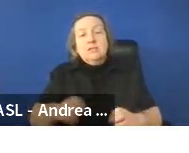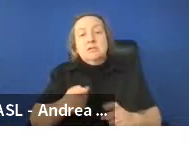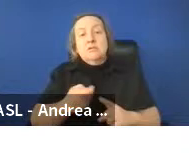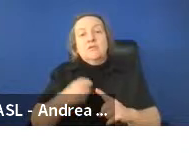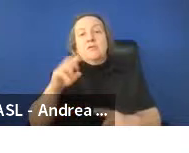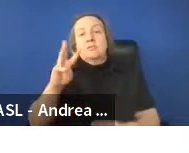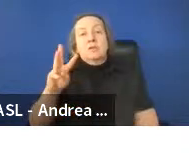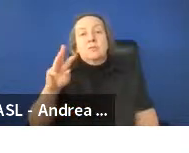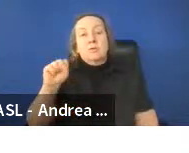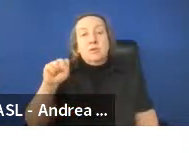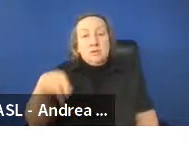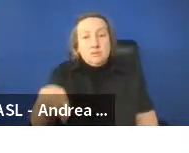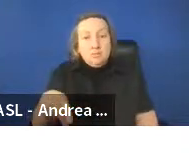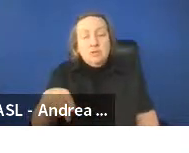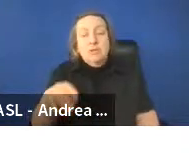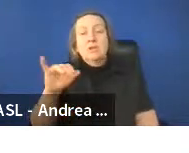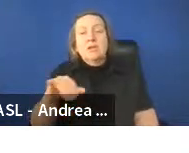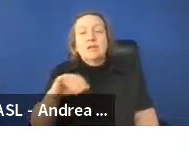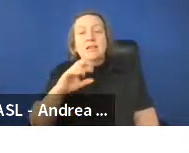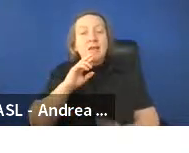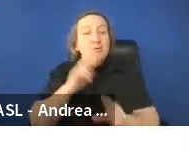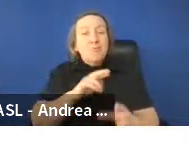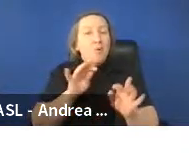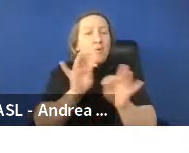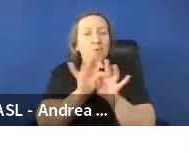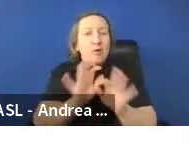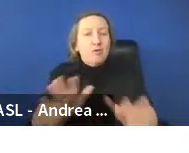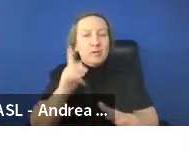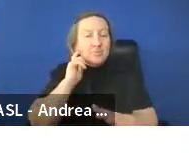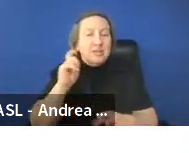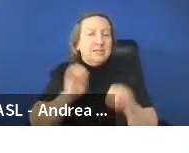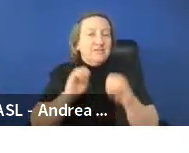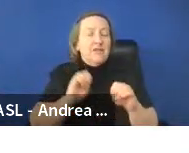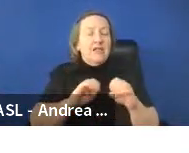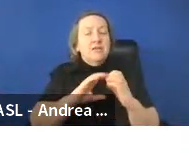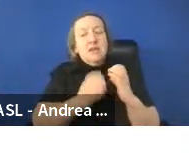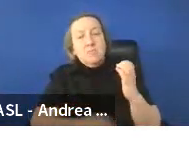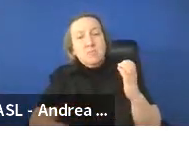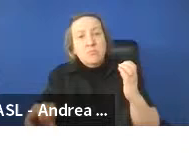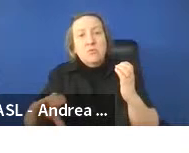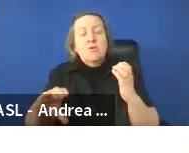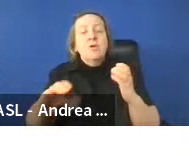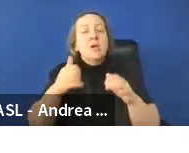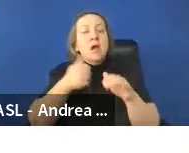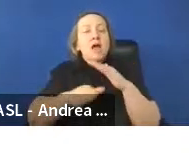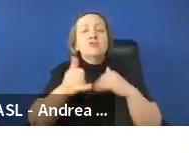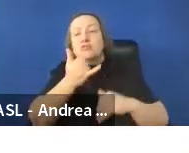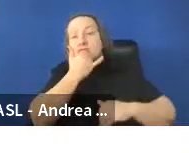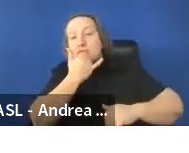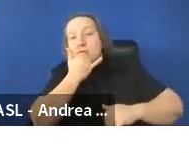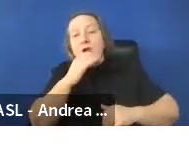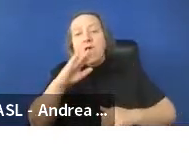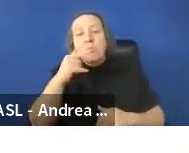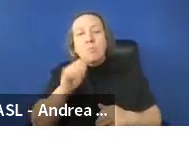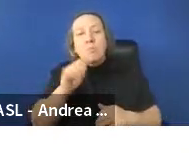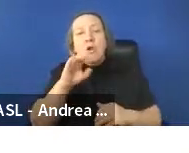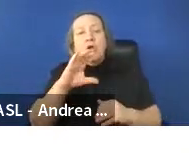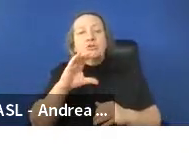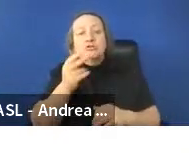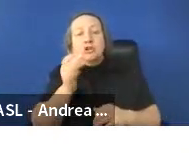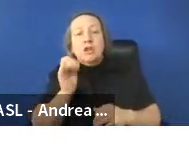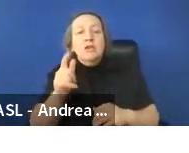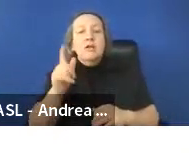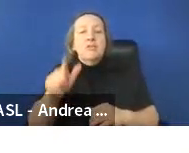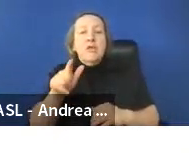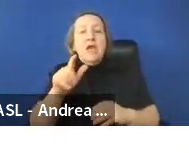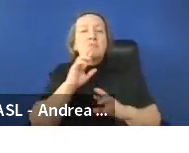WSP. This report is worthless because it evaluated an immersed tunnel under the wrong barge channel. This report should be